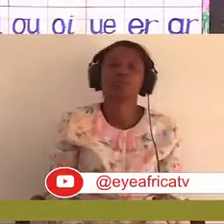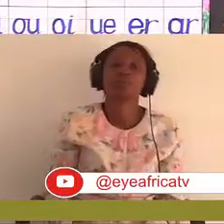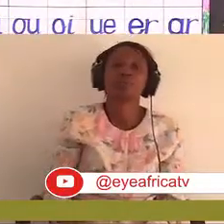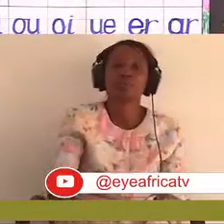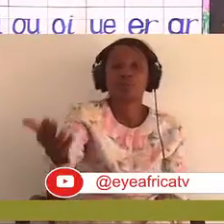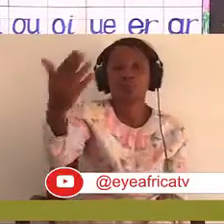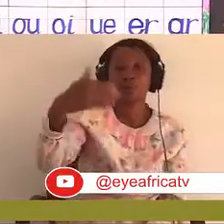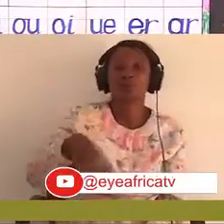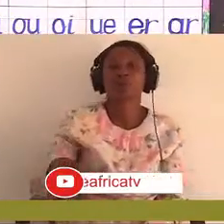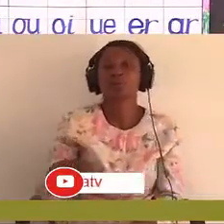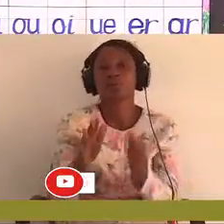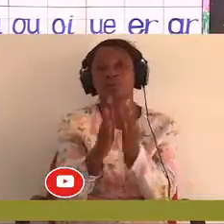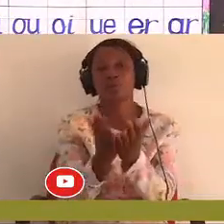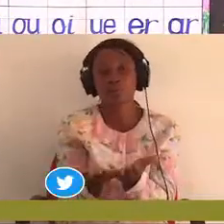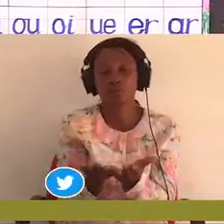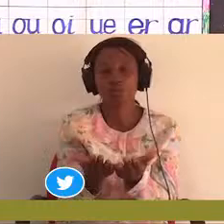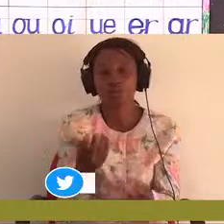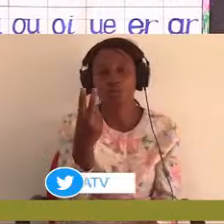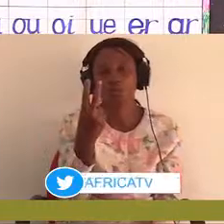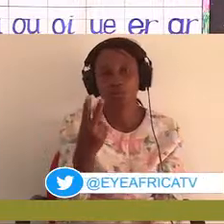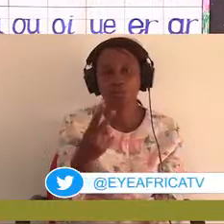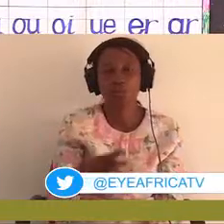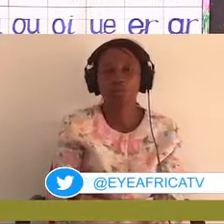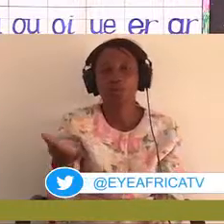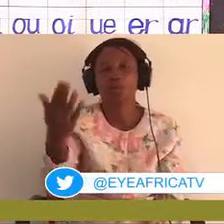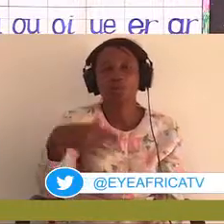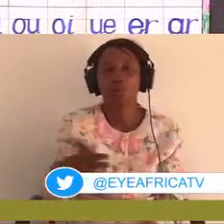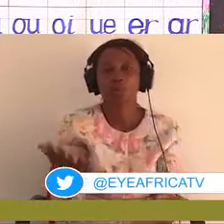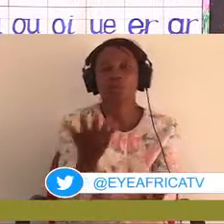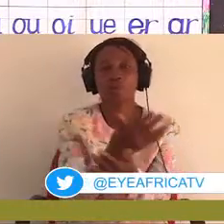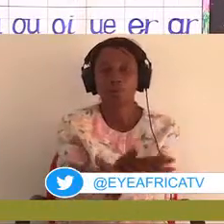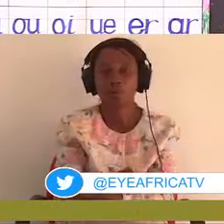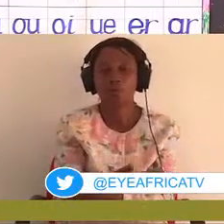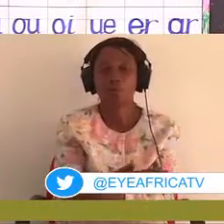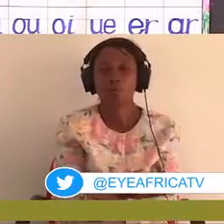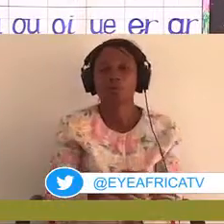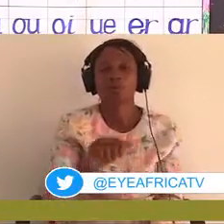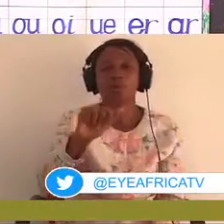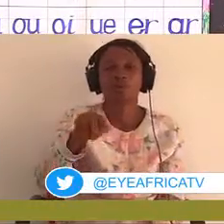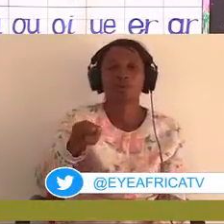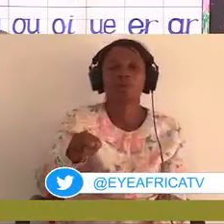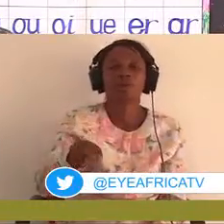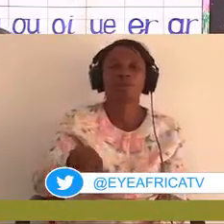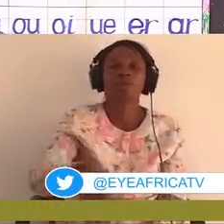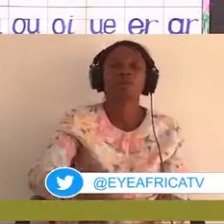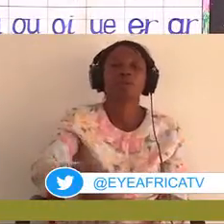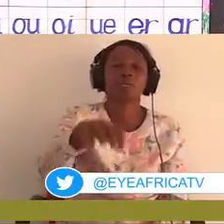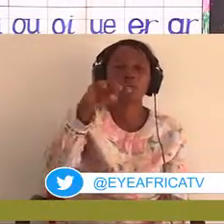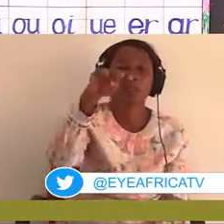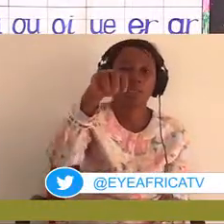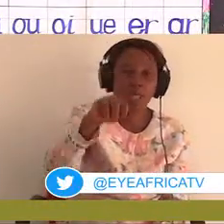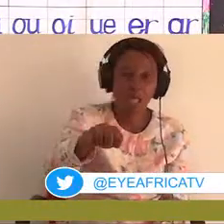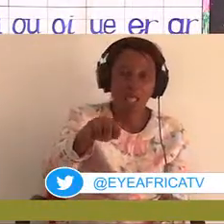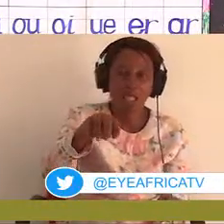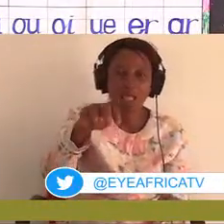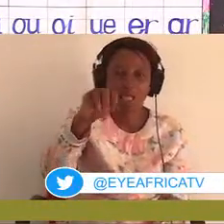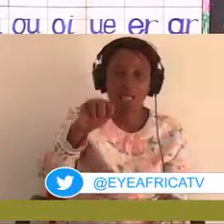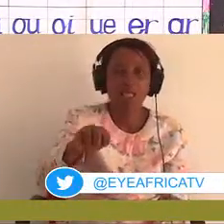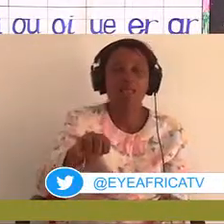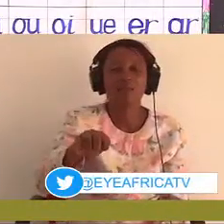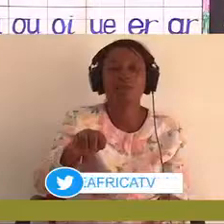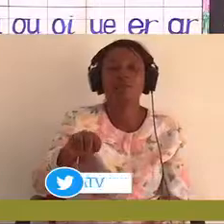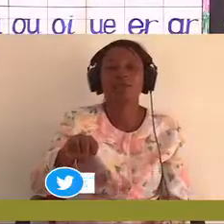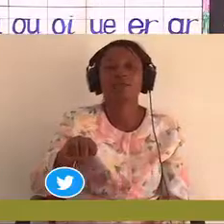We came across another one. And what was that? The E sound. They are